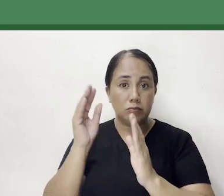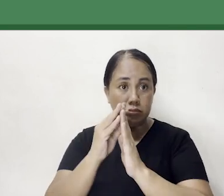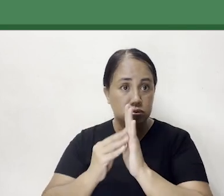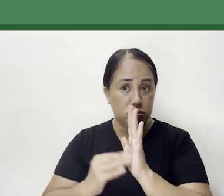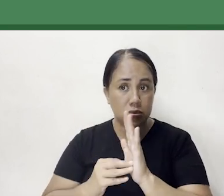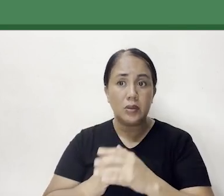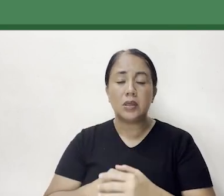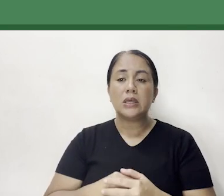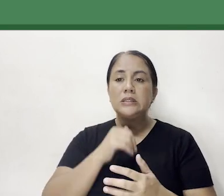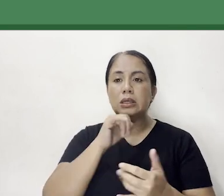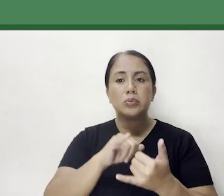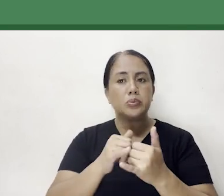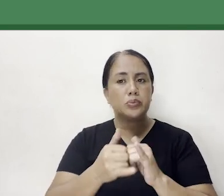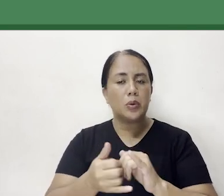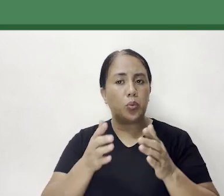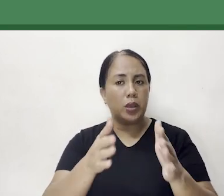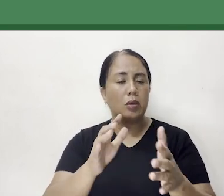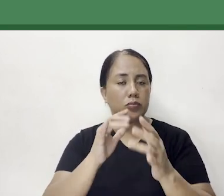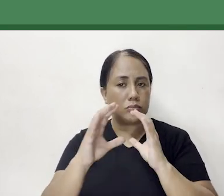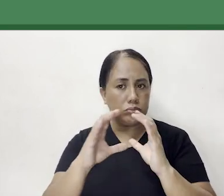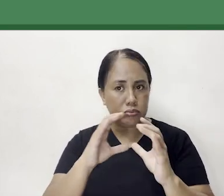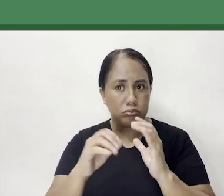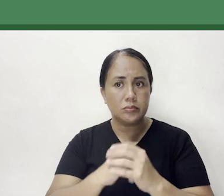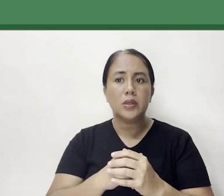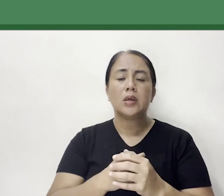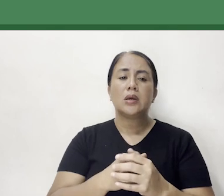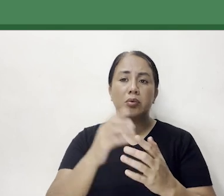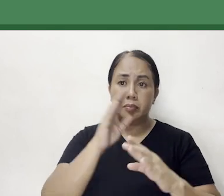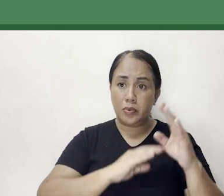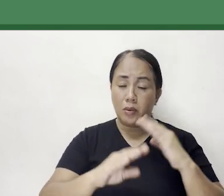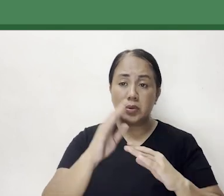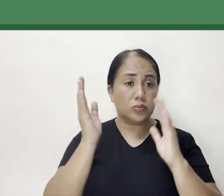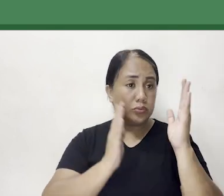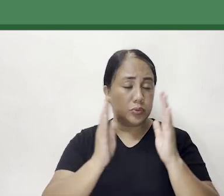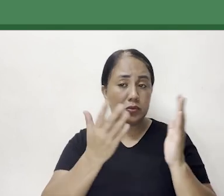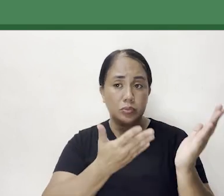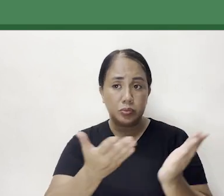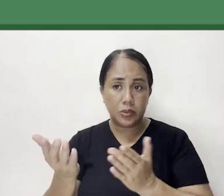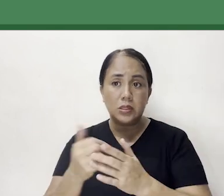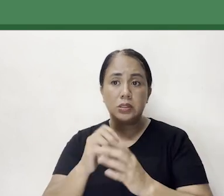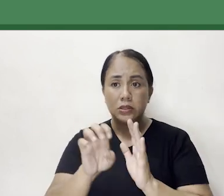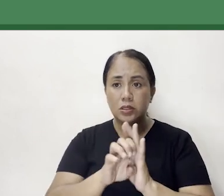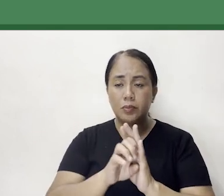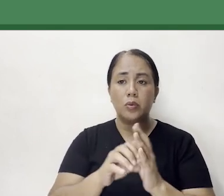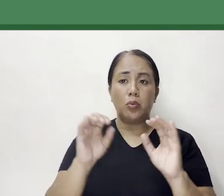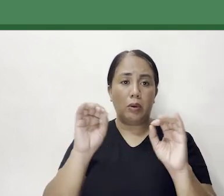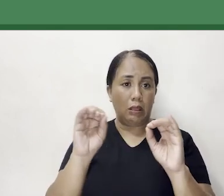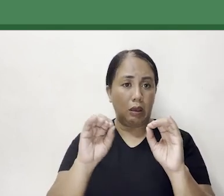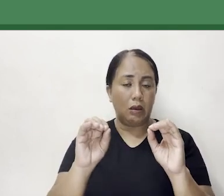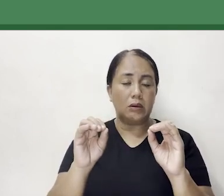and content, non-adaptive means of communication, gaps in service delivery such